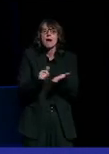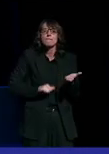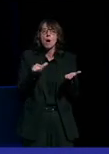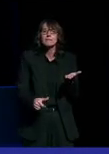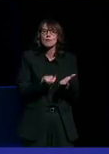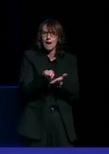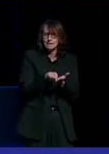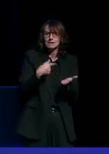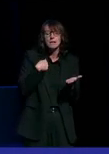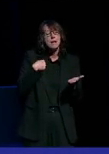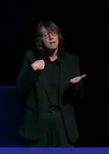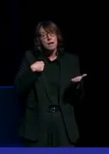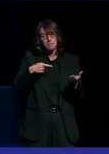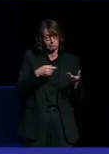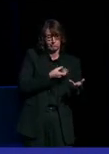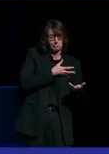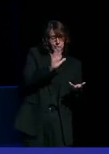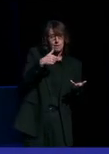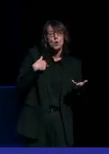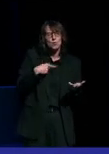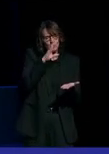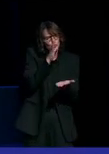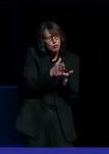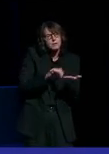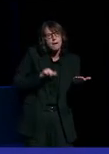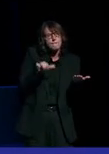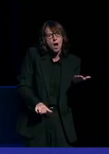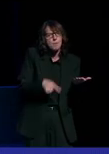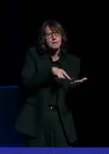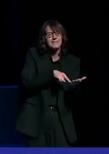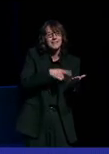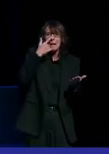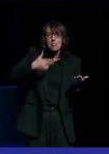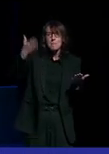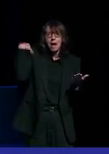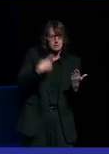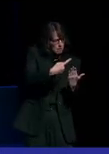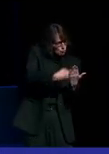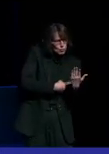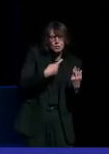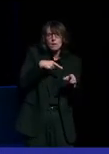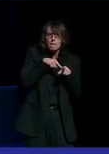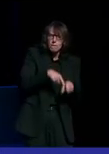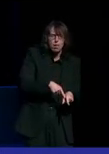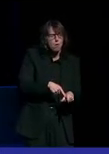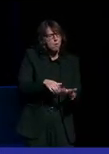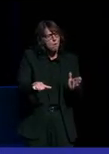our farmers, so we will be cutting red tape that has held our farms back for far too long.